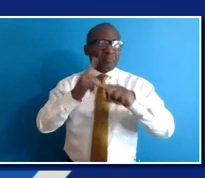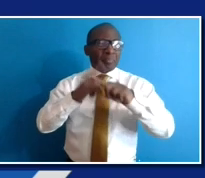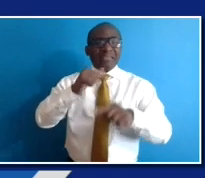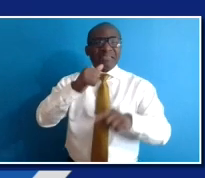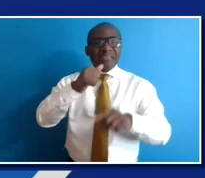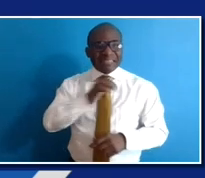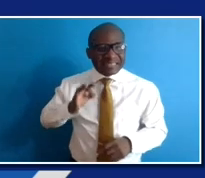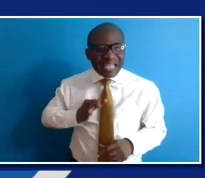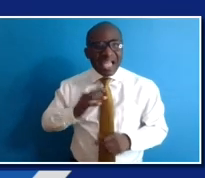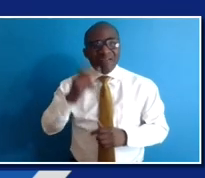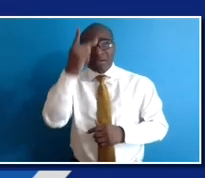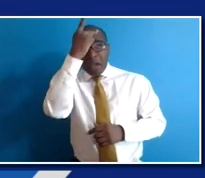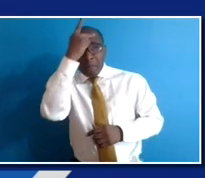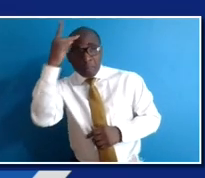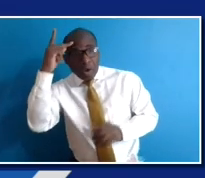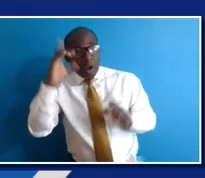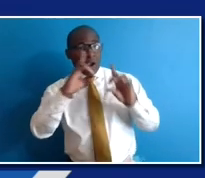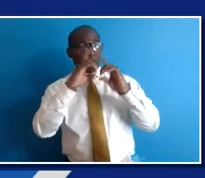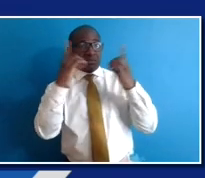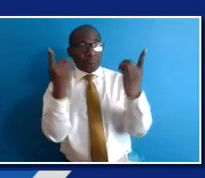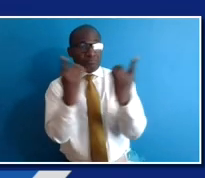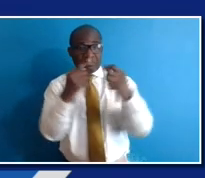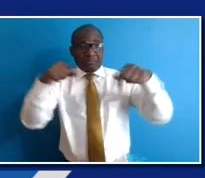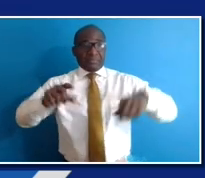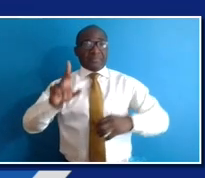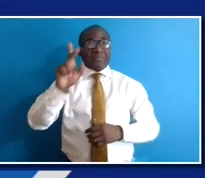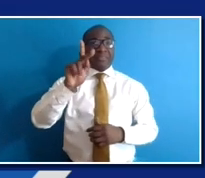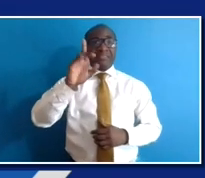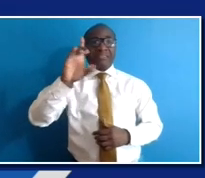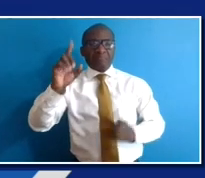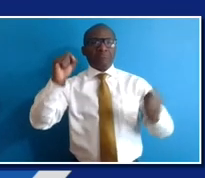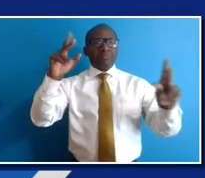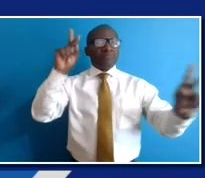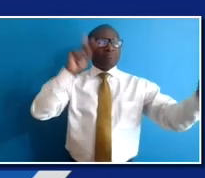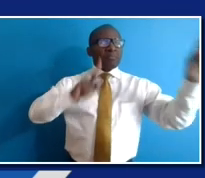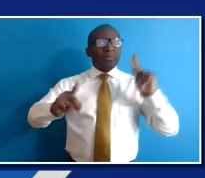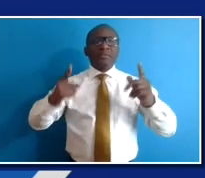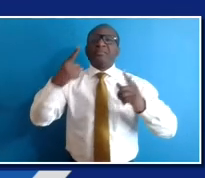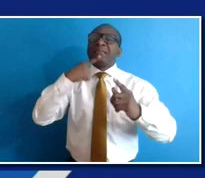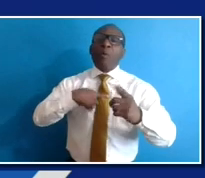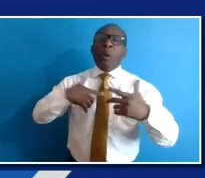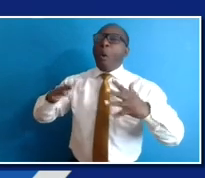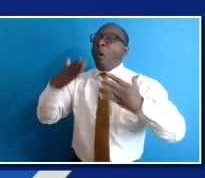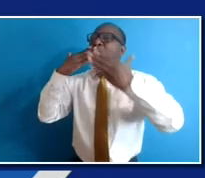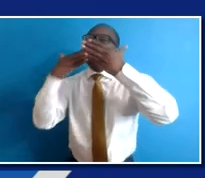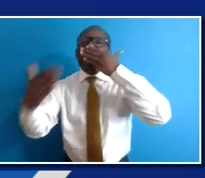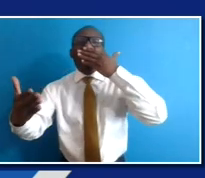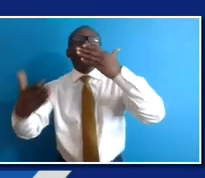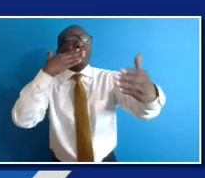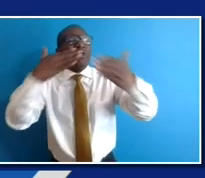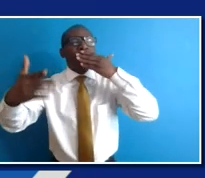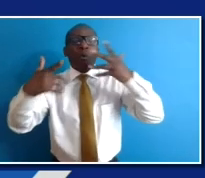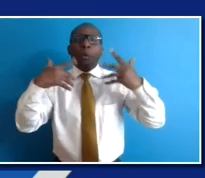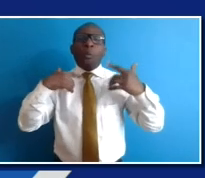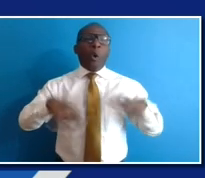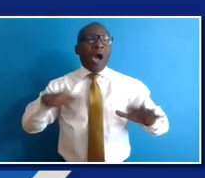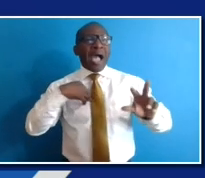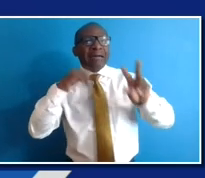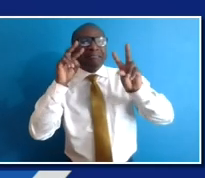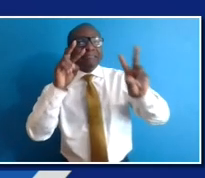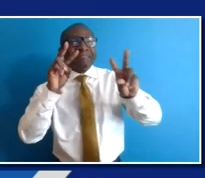to here and to other facilities because we've actually kept the bathrooms open. And it has taken a tremendous amount of